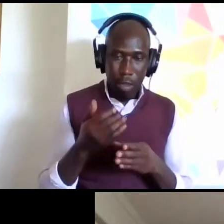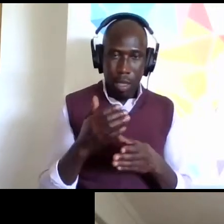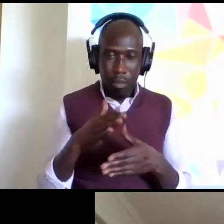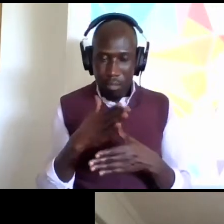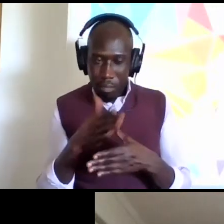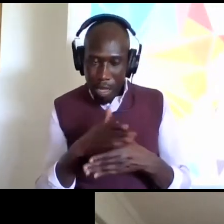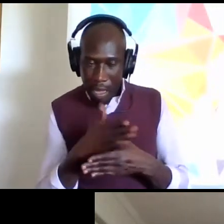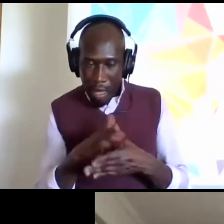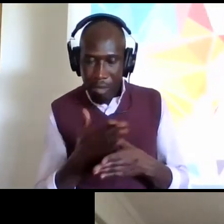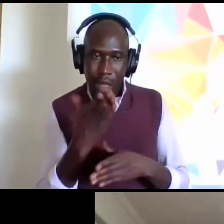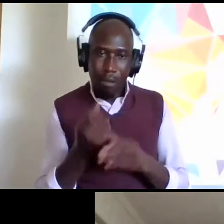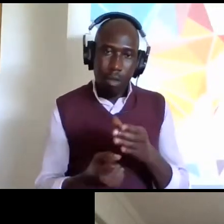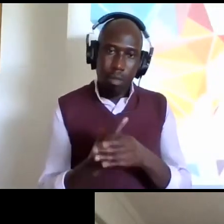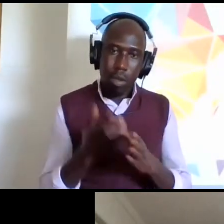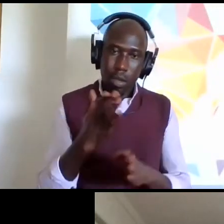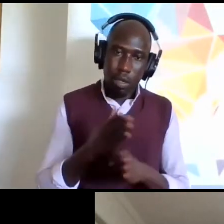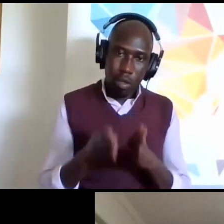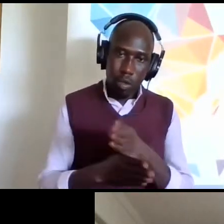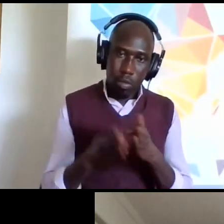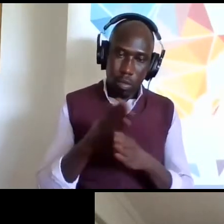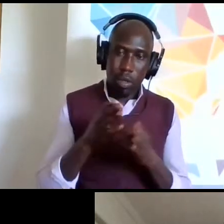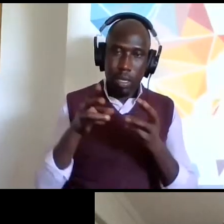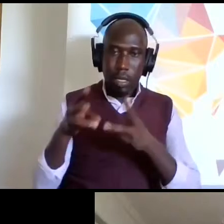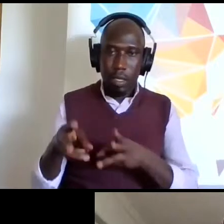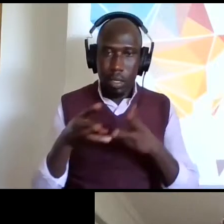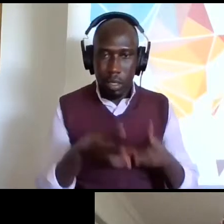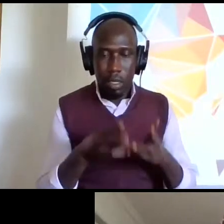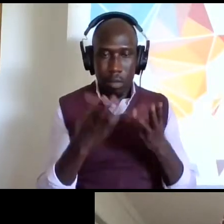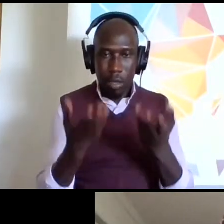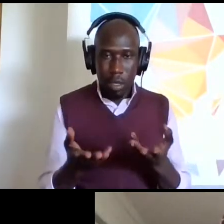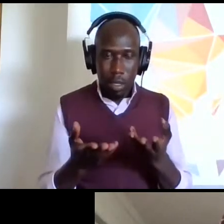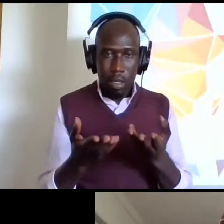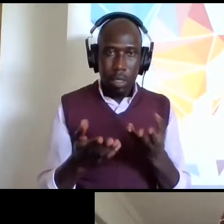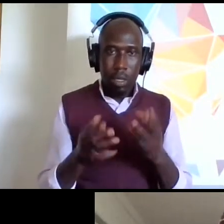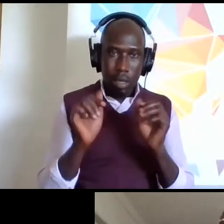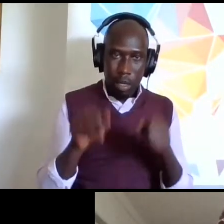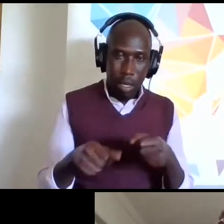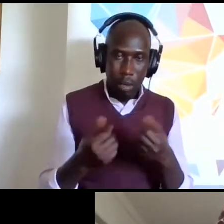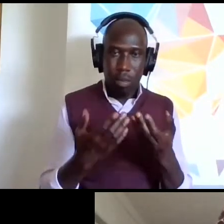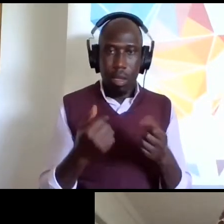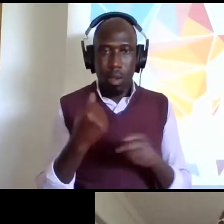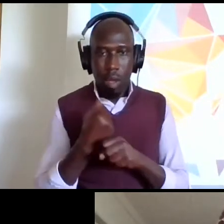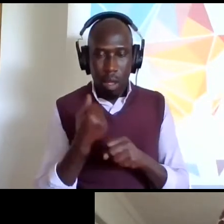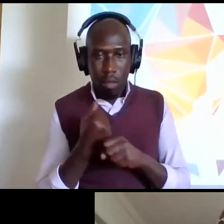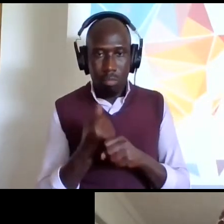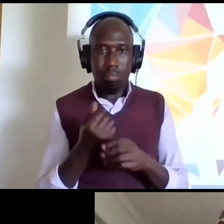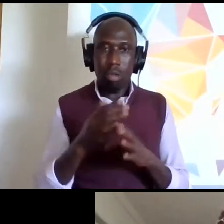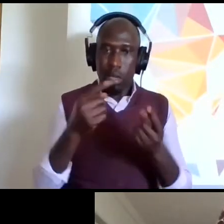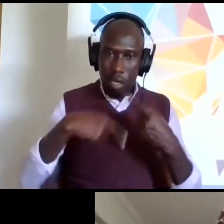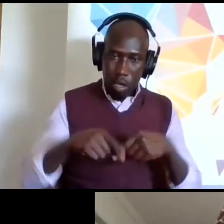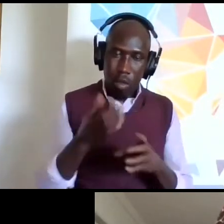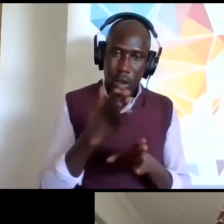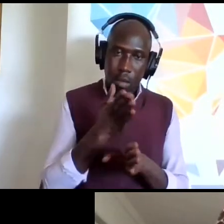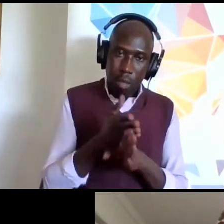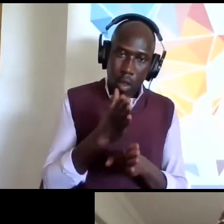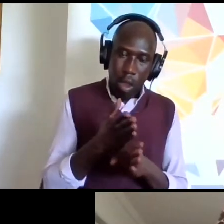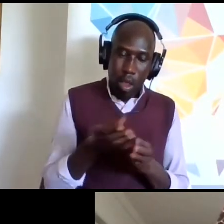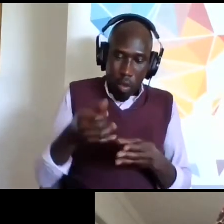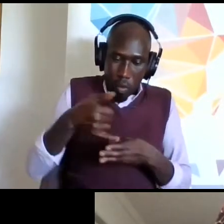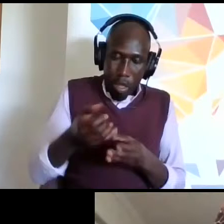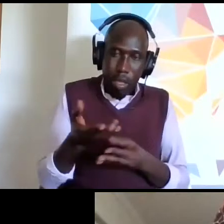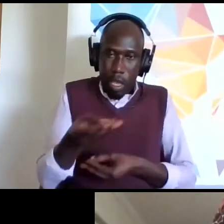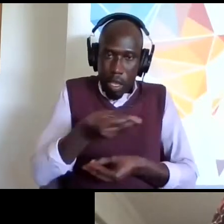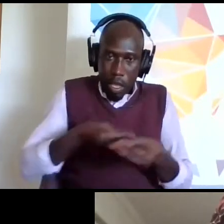have an opportunity to build identity systems that are interoperable, that is, they work across borders and across sectors within their economies. But